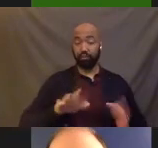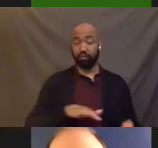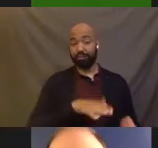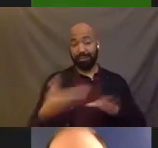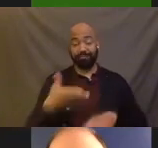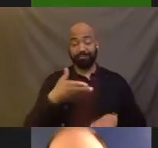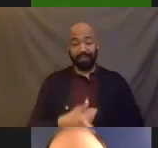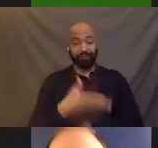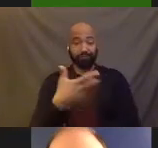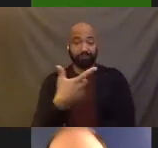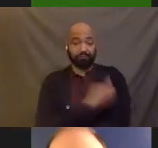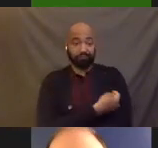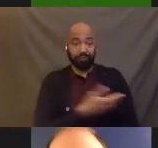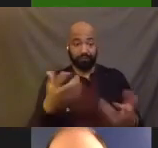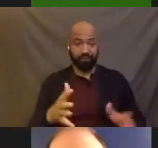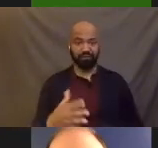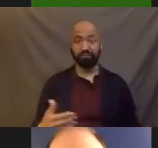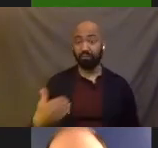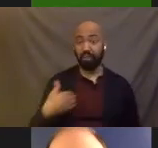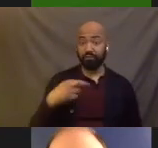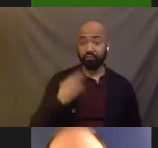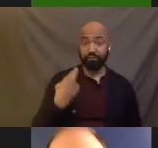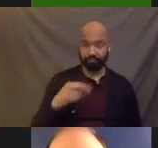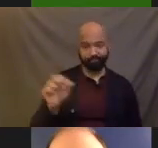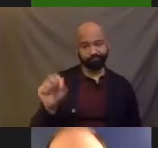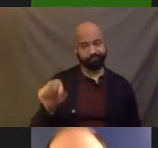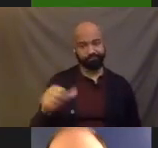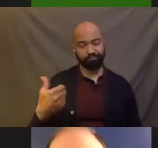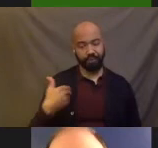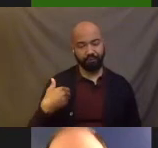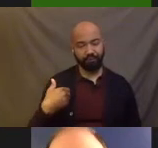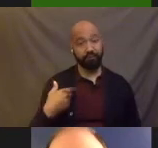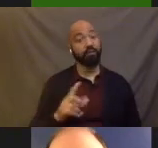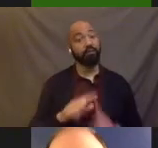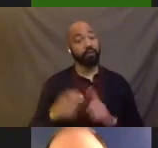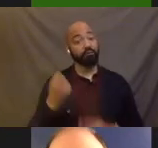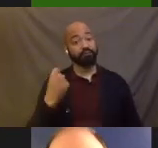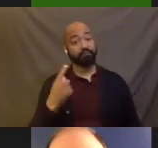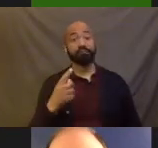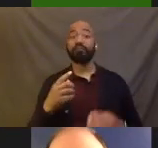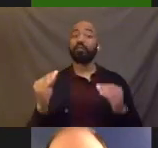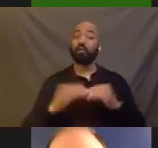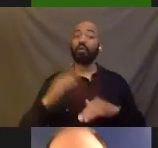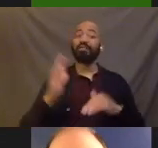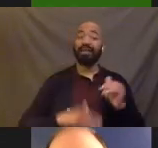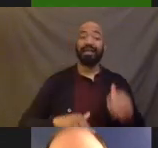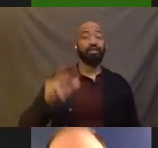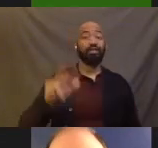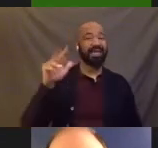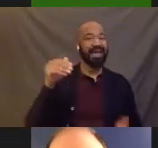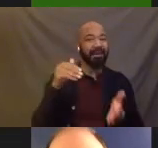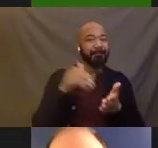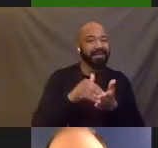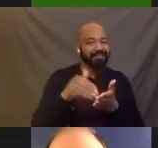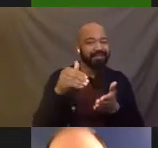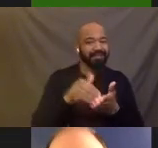And is there that risk? There's absolutely that risk. I want to just remind everyone that over 3 million people have died from the infection.